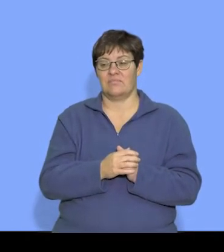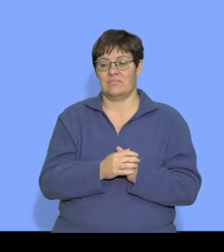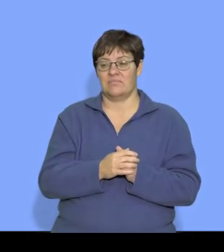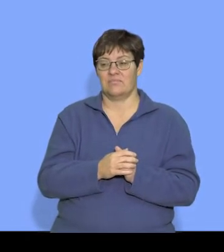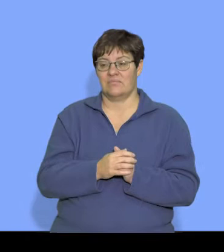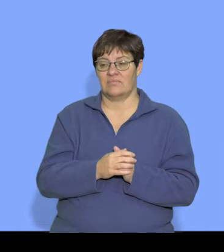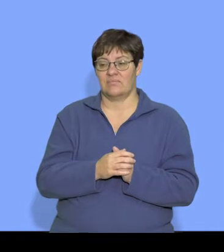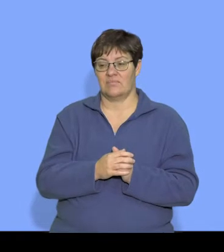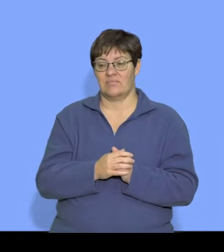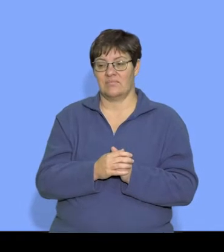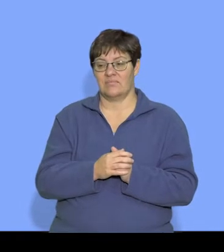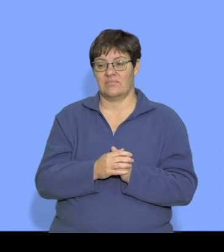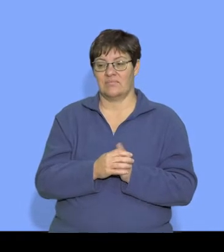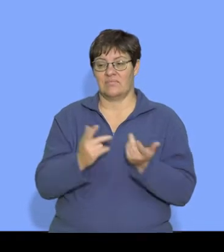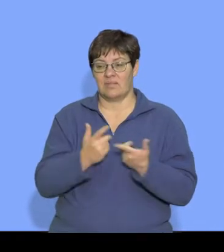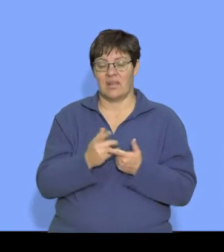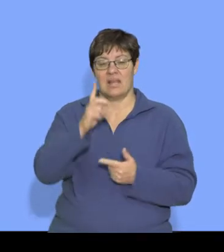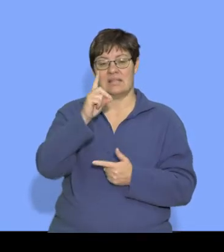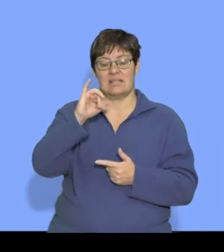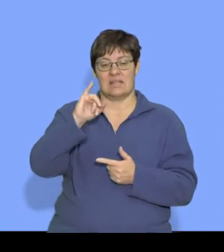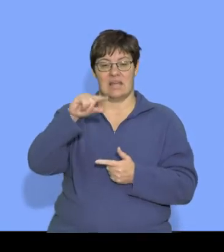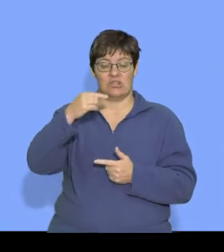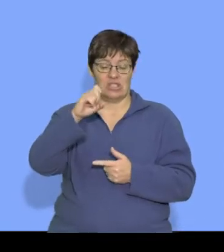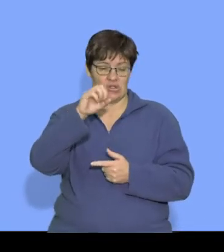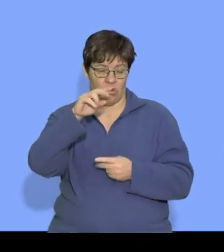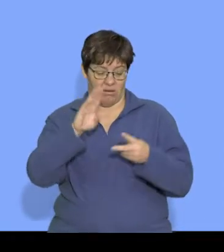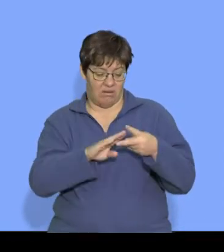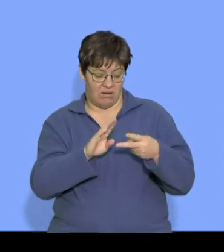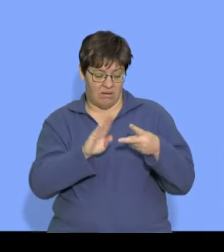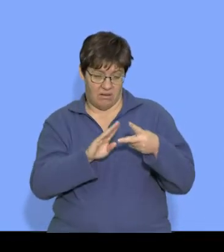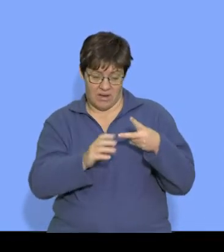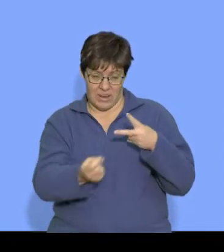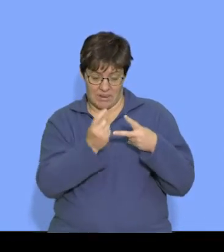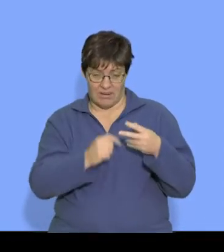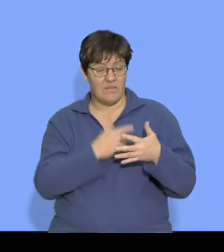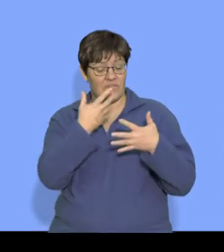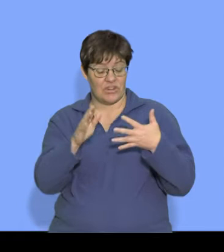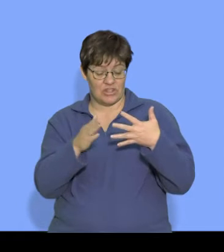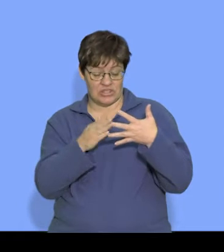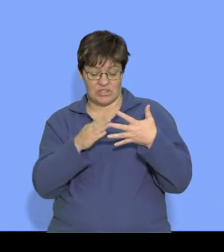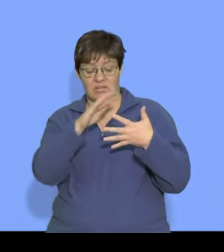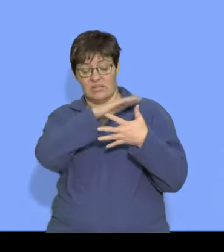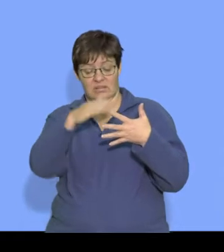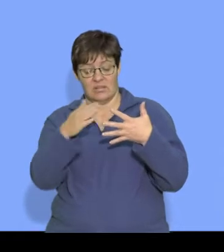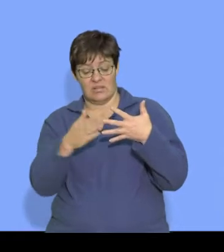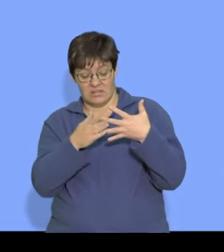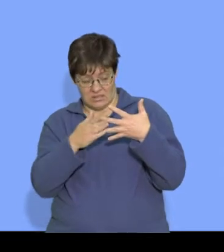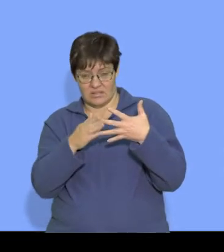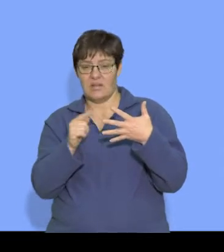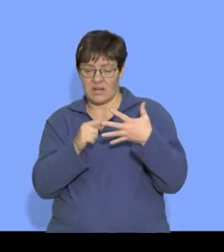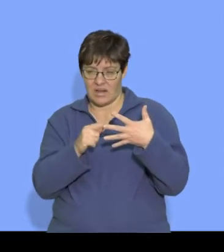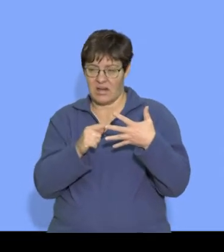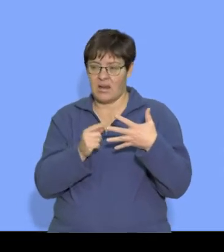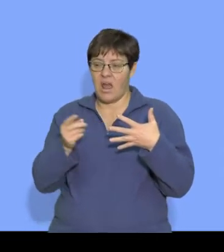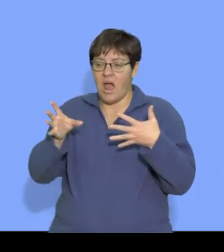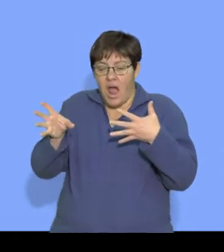take in the food, again using enzymes, digest that. Once digestion occurs, it is able to absorb that